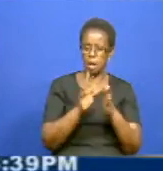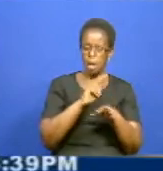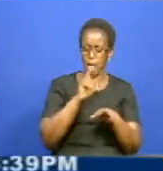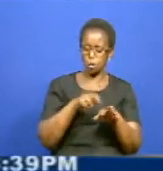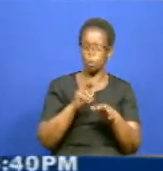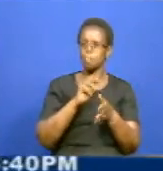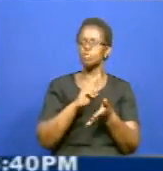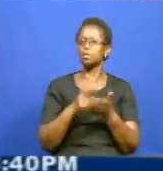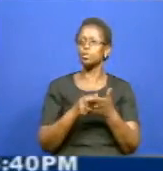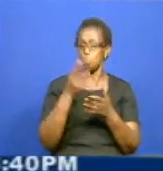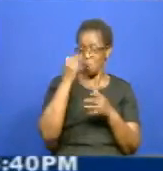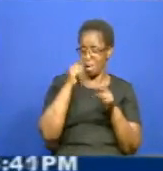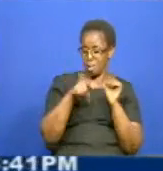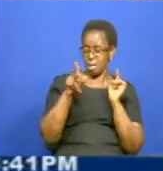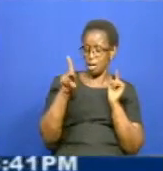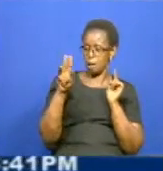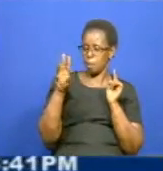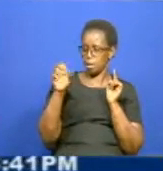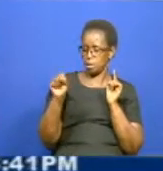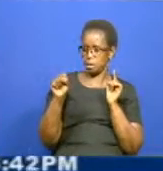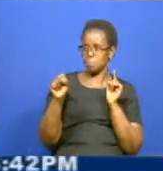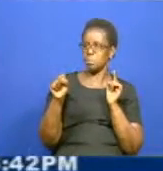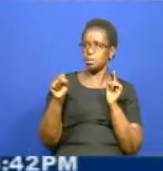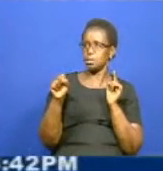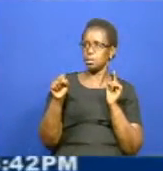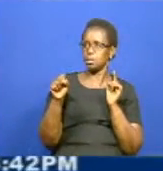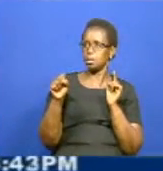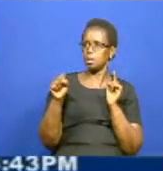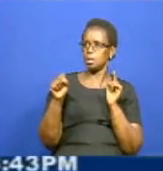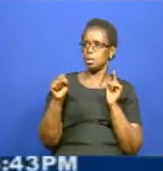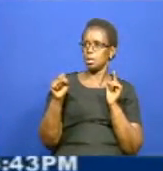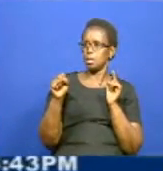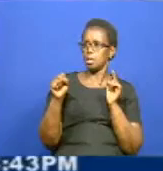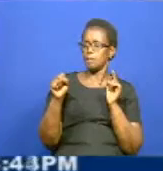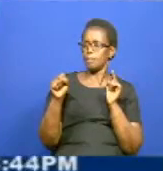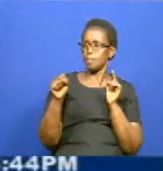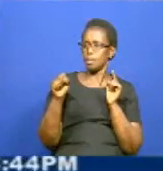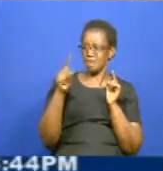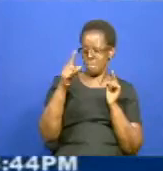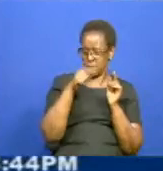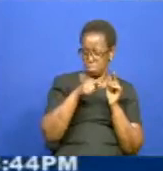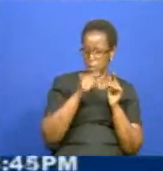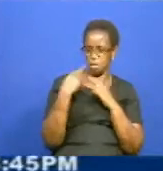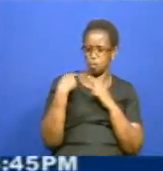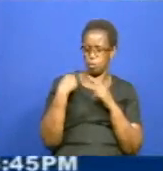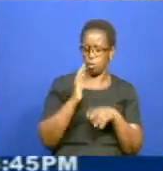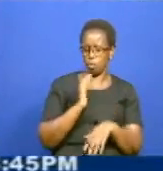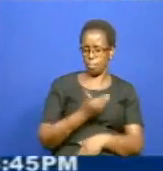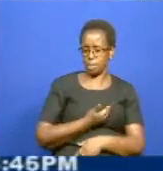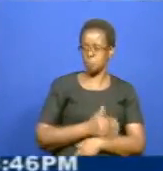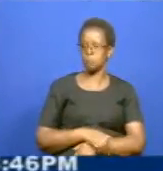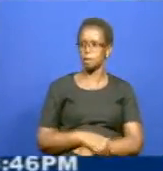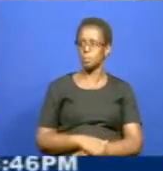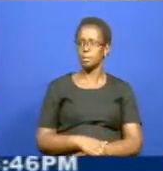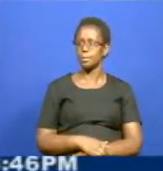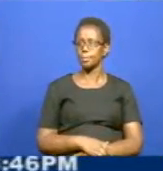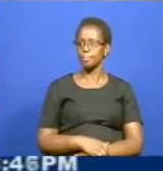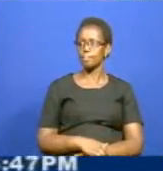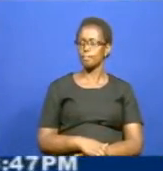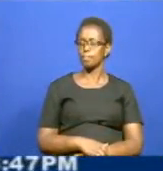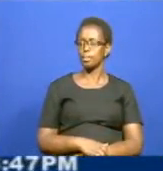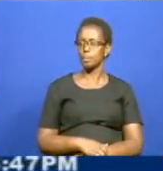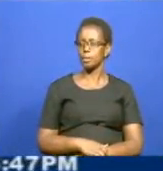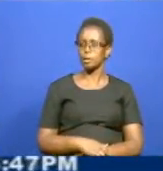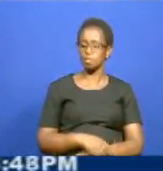it's KWS, and KWS does not fall under this committee. Thank you. Thank you, you are right. We go to the